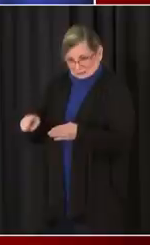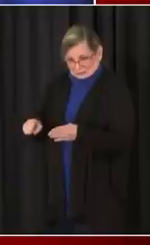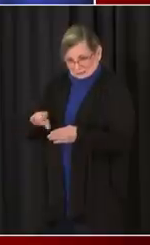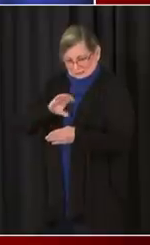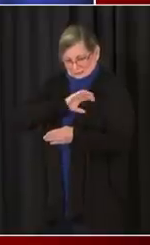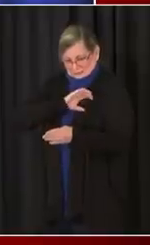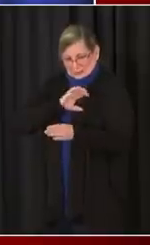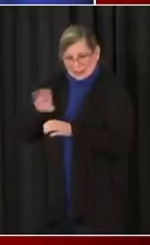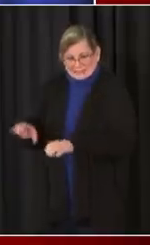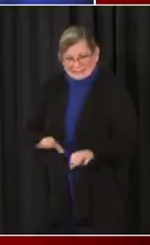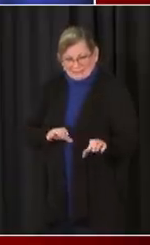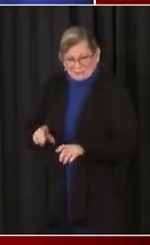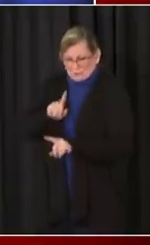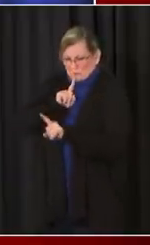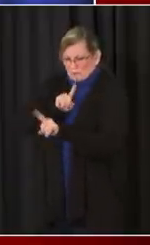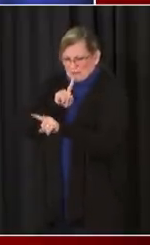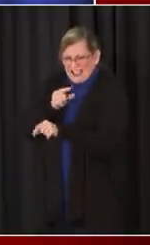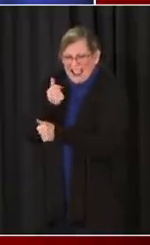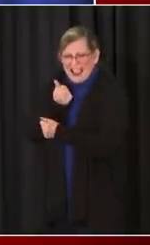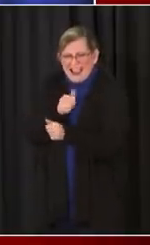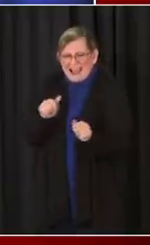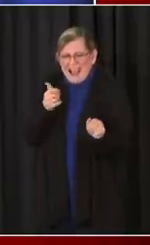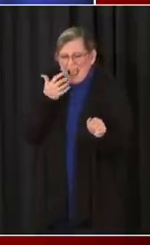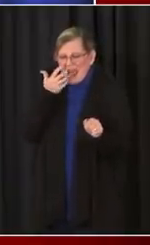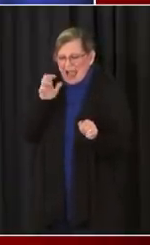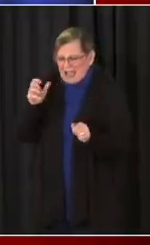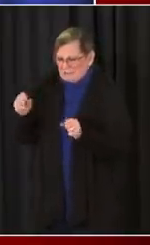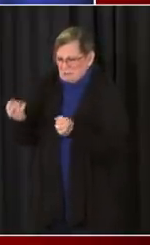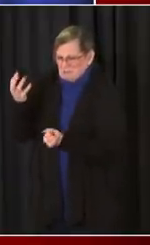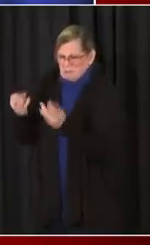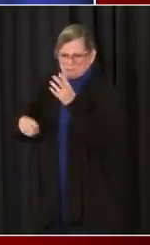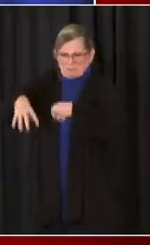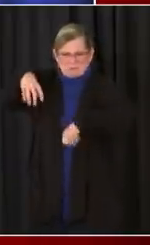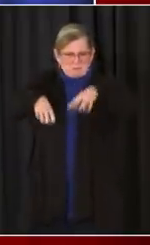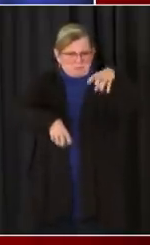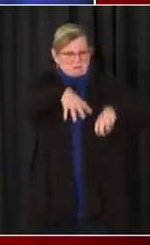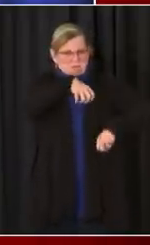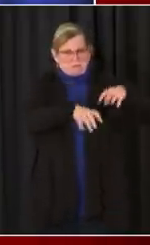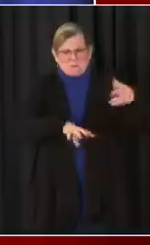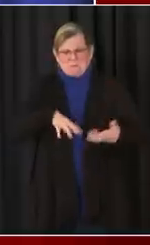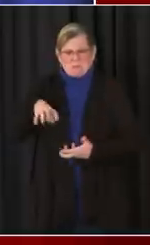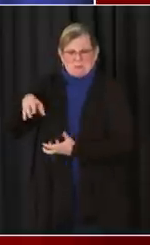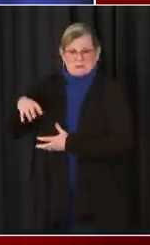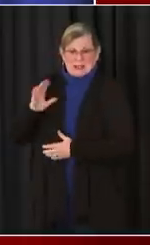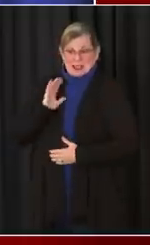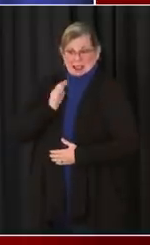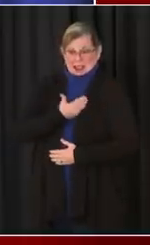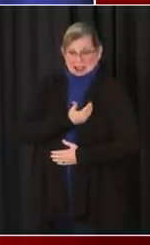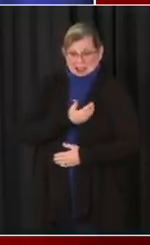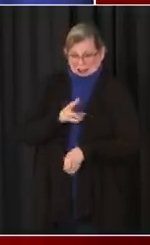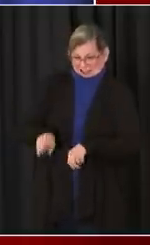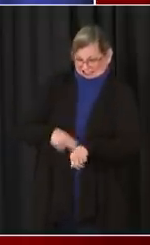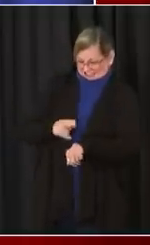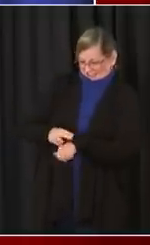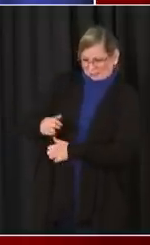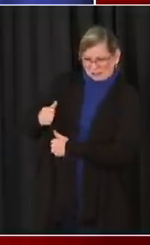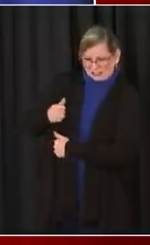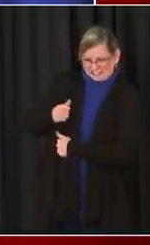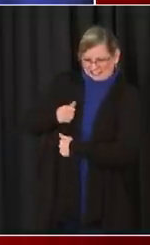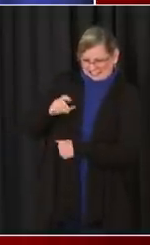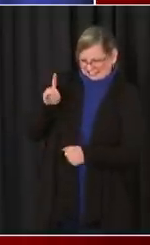and being able to respond to any hot spots. And that's why we needed our National Guard, the DC National